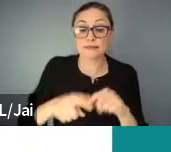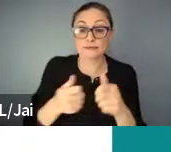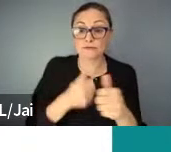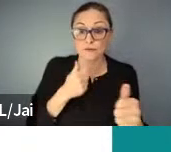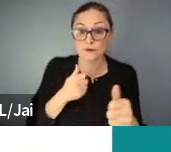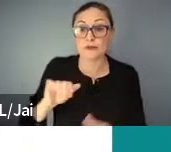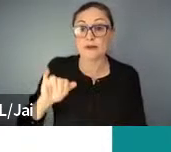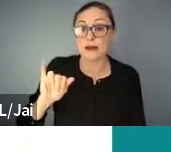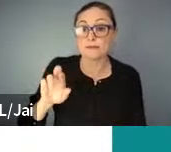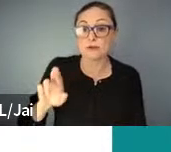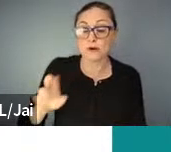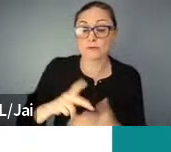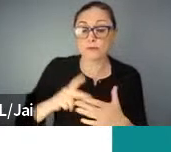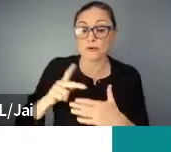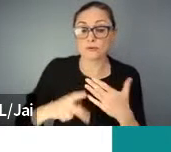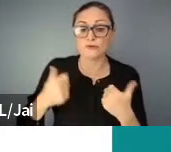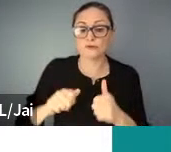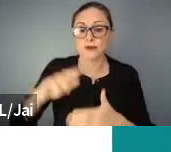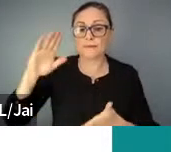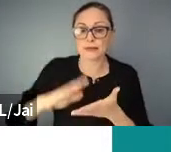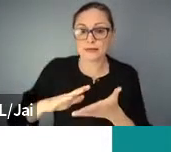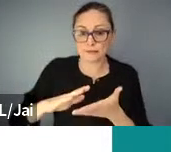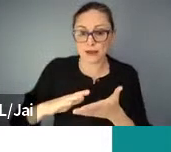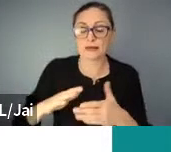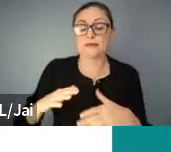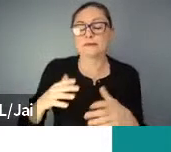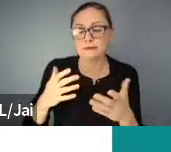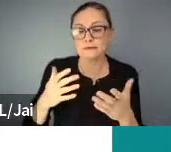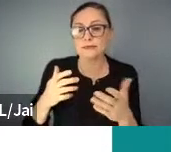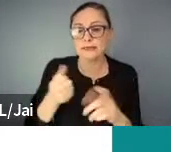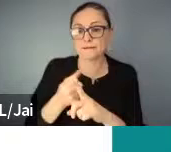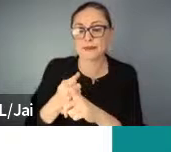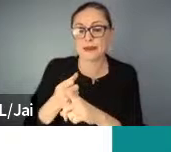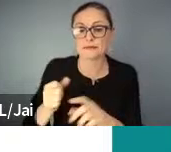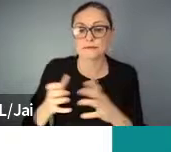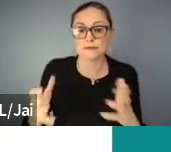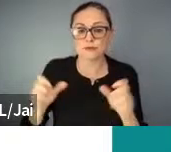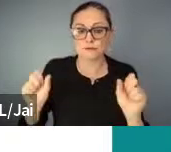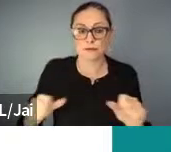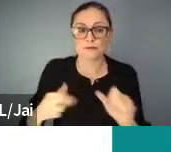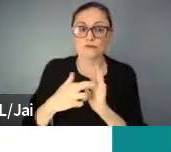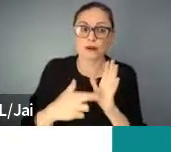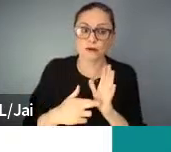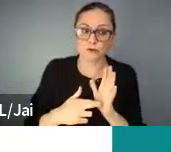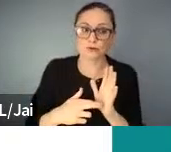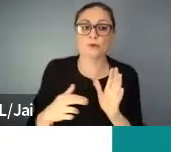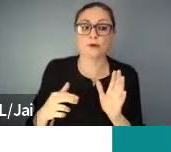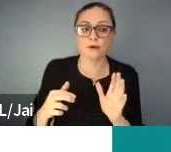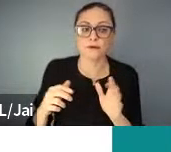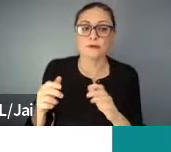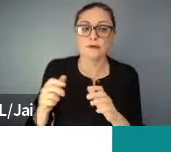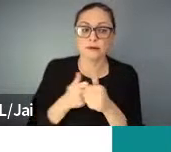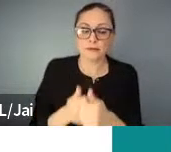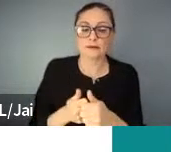IBR program will try to minimize those impacts as much as possible. Regulatory compliance efforts are currently underway.